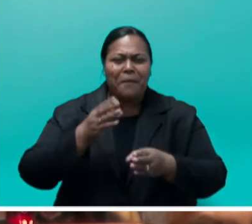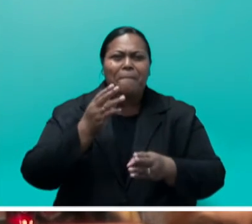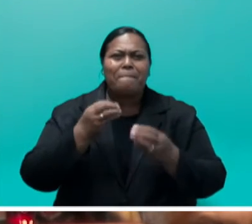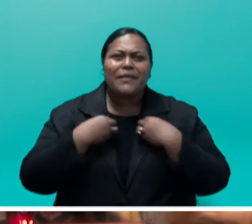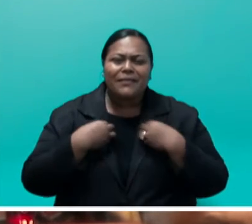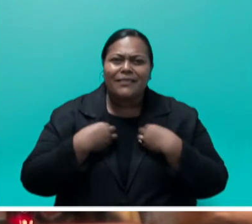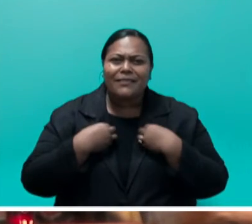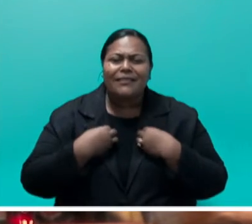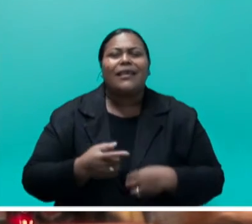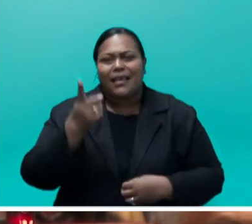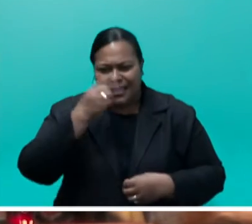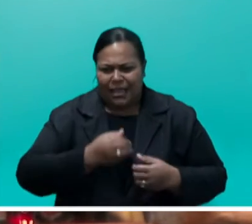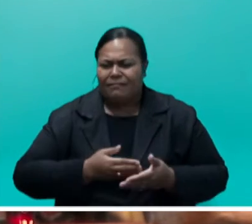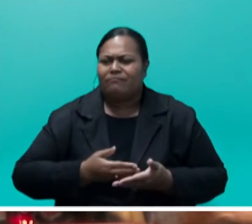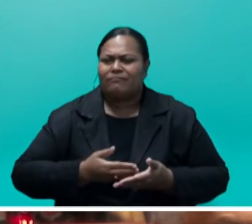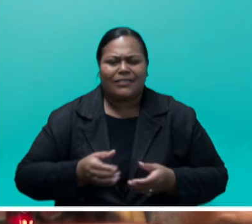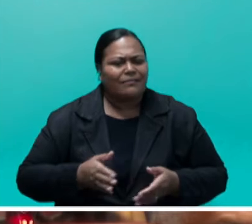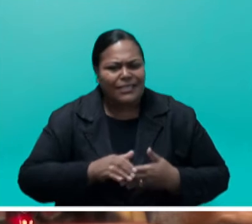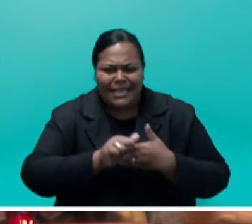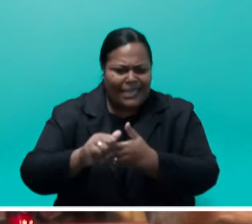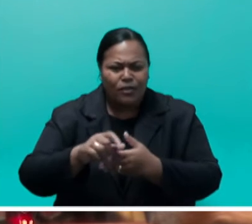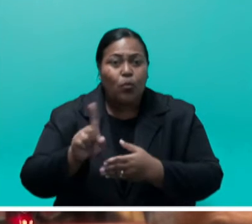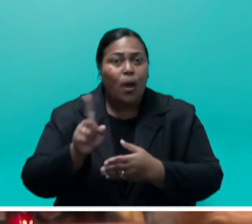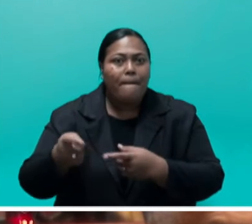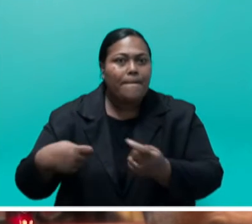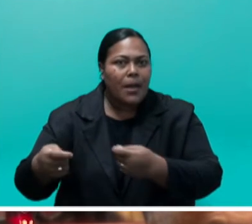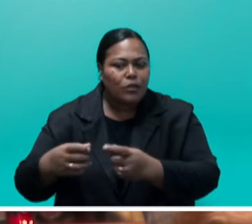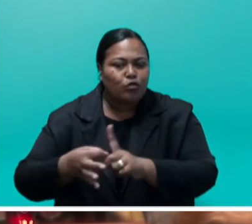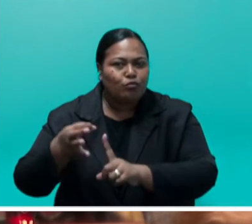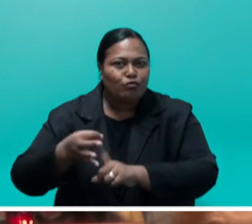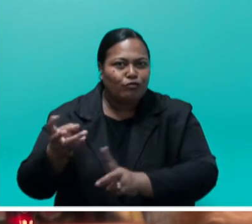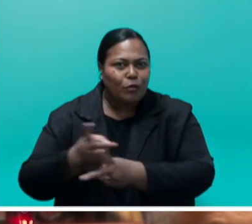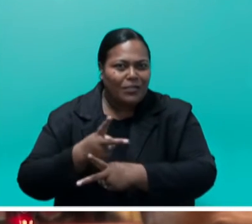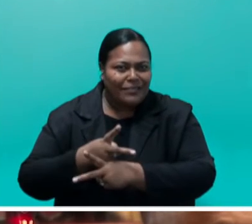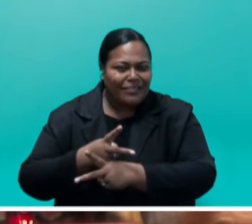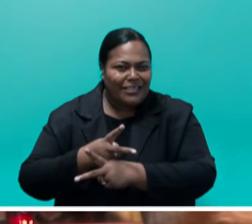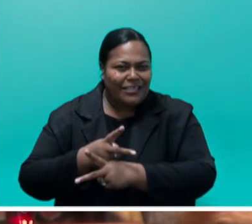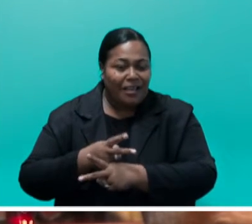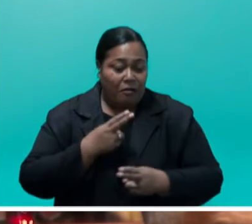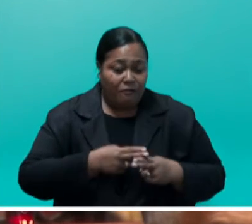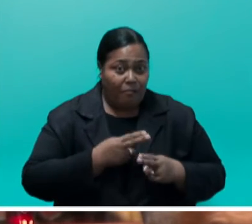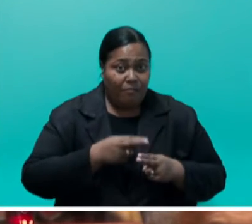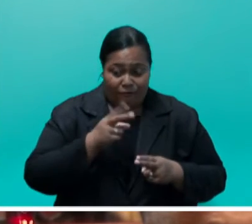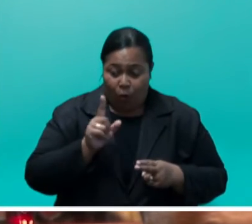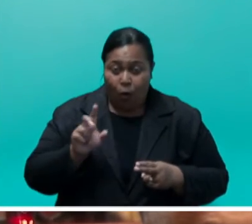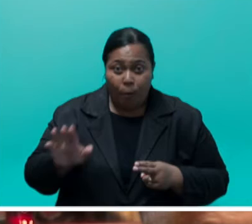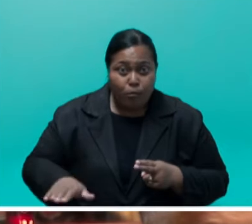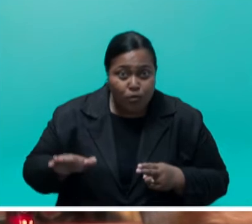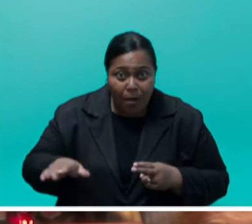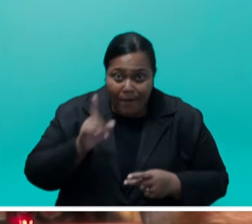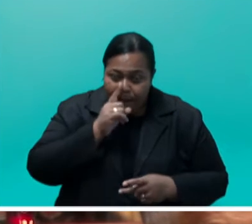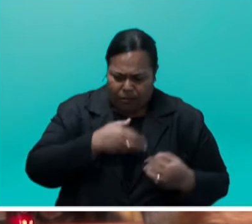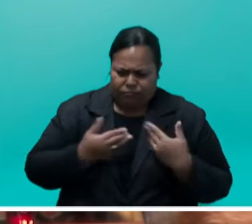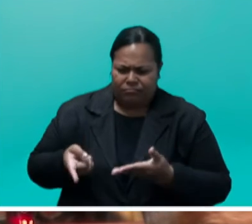improve the food systems. Creation of decent off-farm employment for the poor in agriculture,